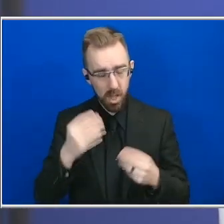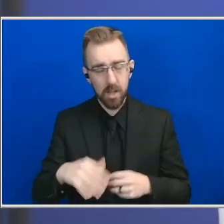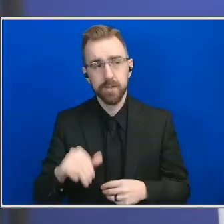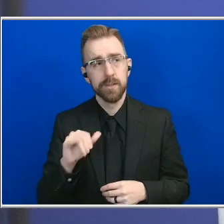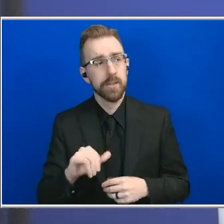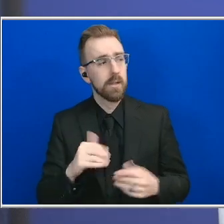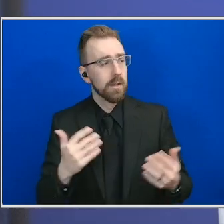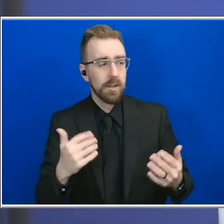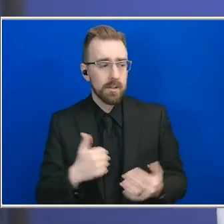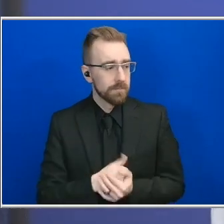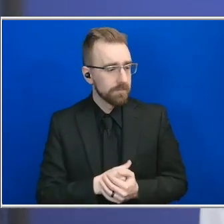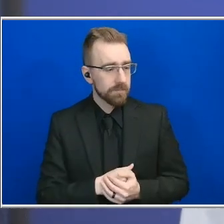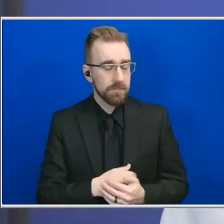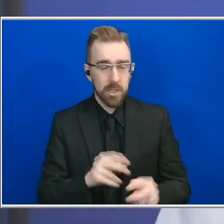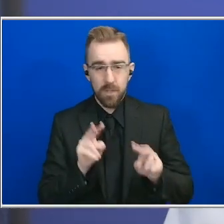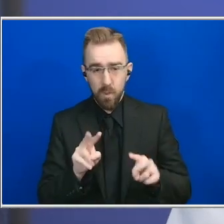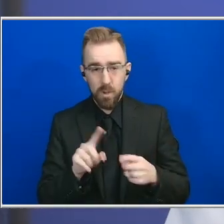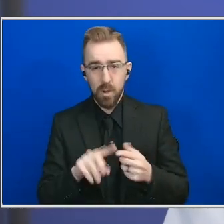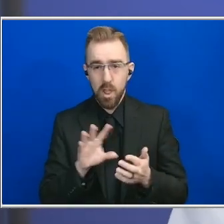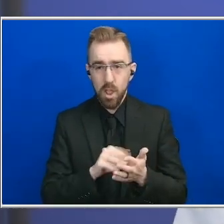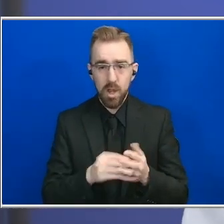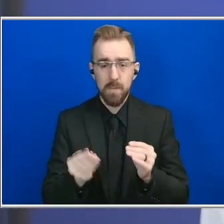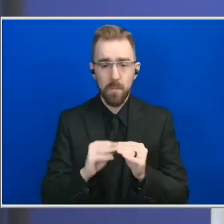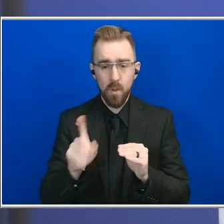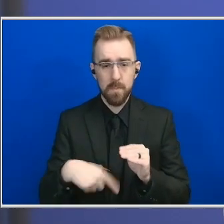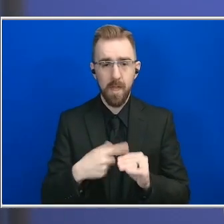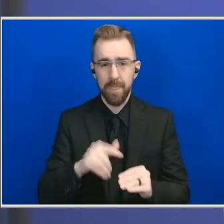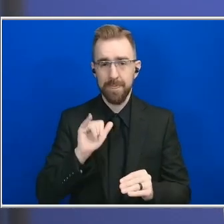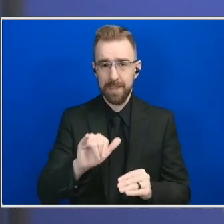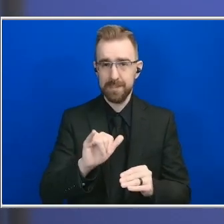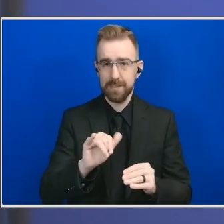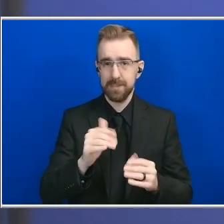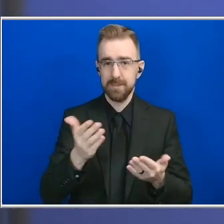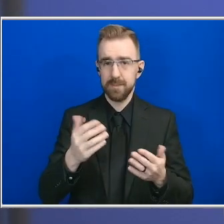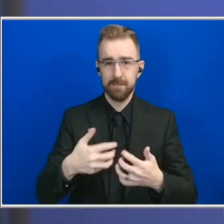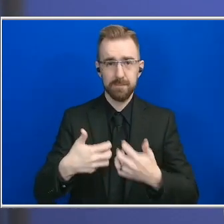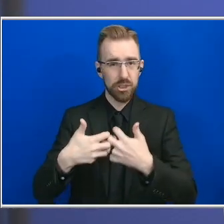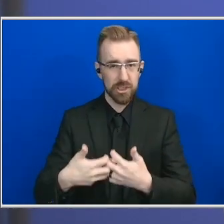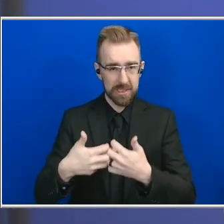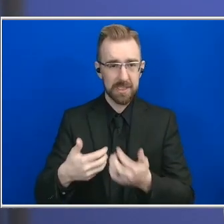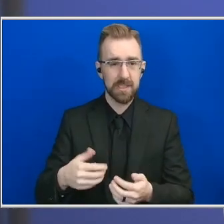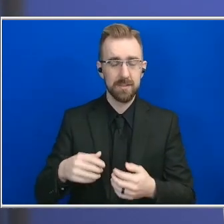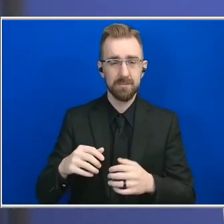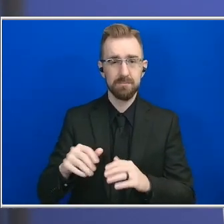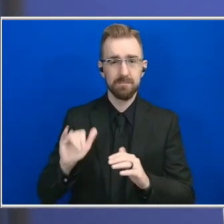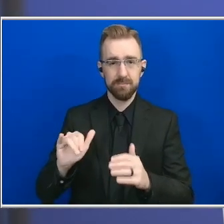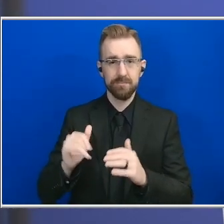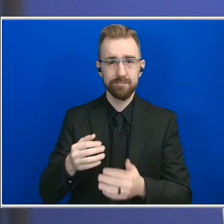Looking forward to learning more about this technique and seeing the paper